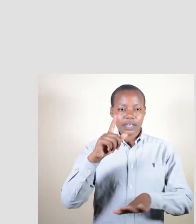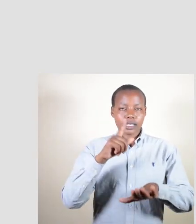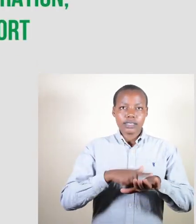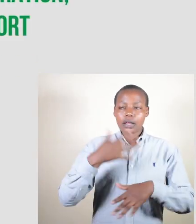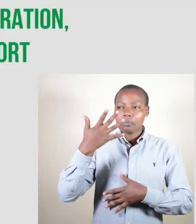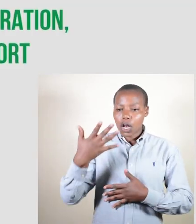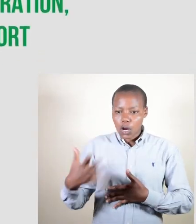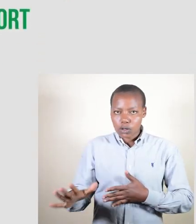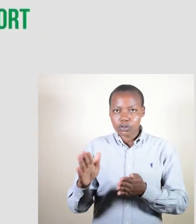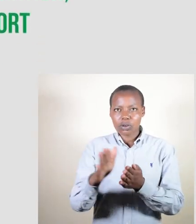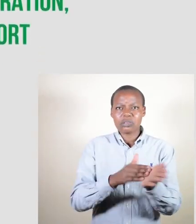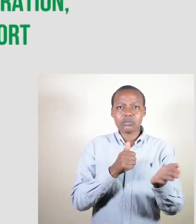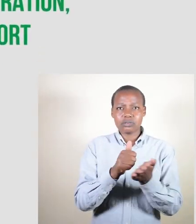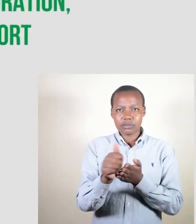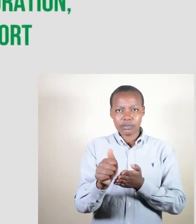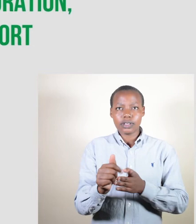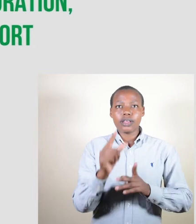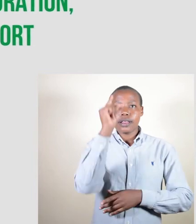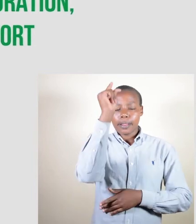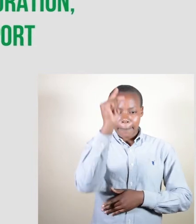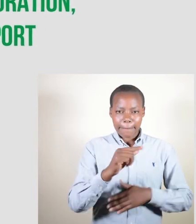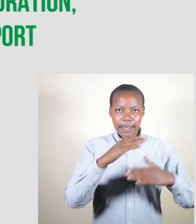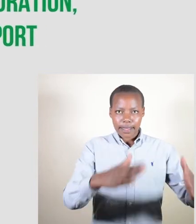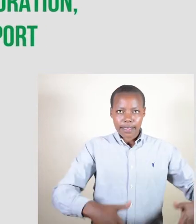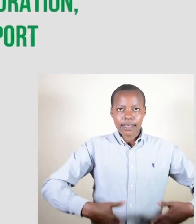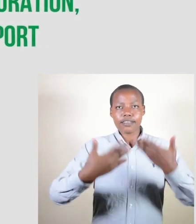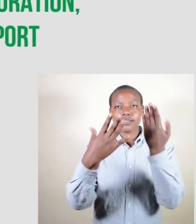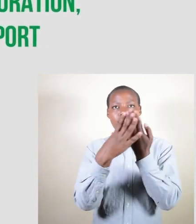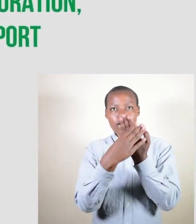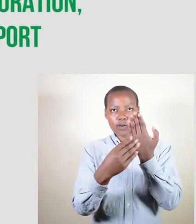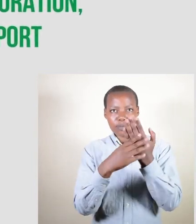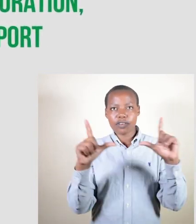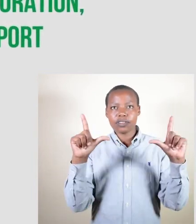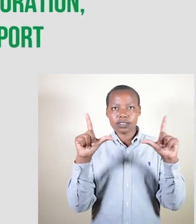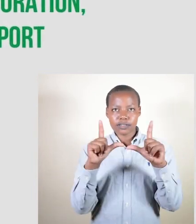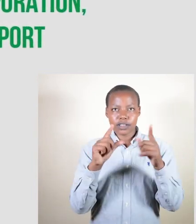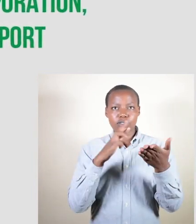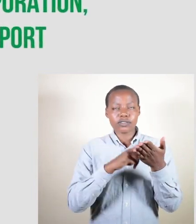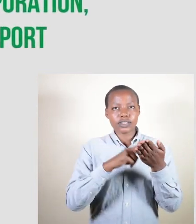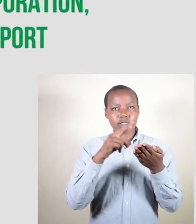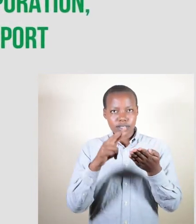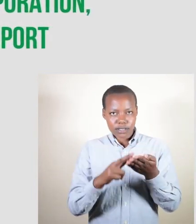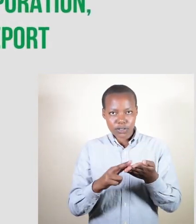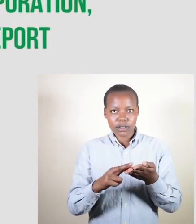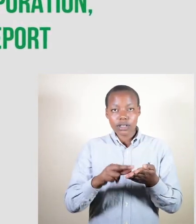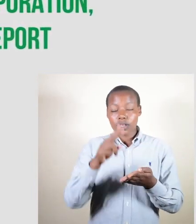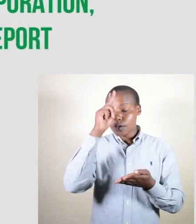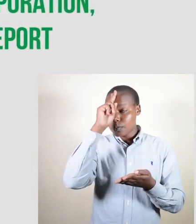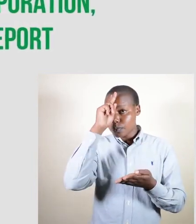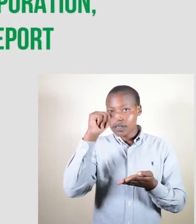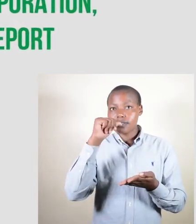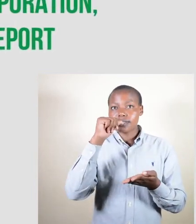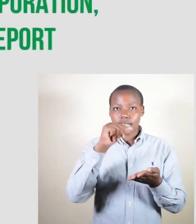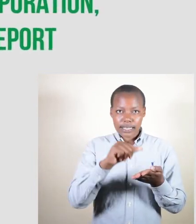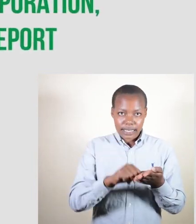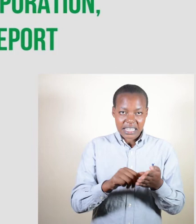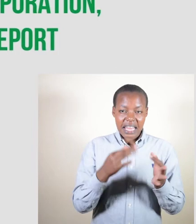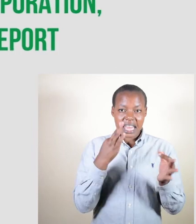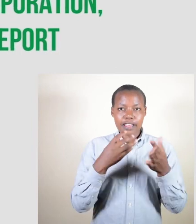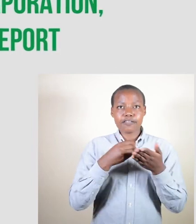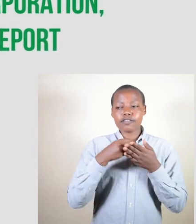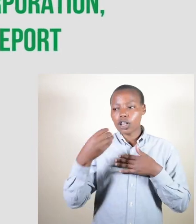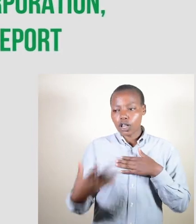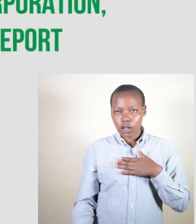or damaged. The customer provides a copy of certificate of incorporation, a police abstract if the plate